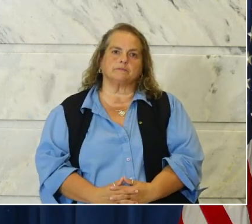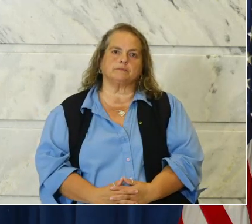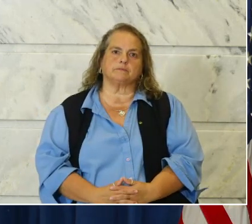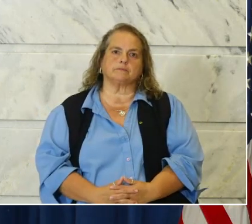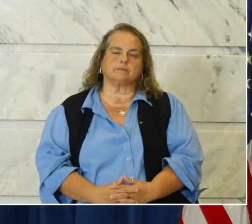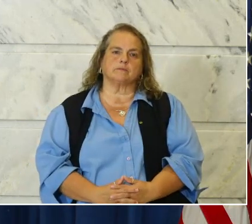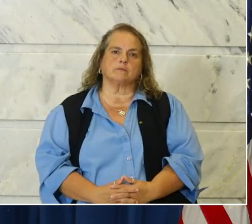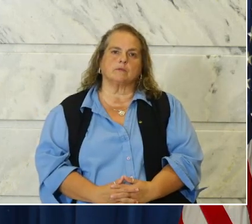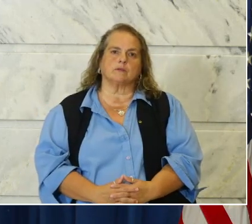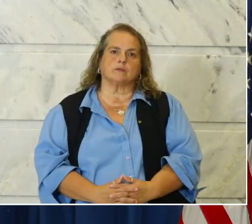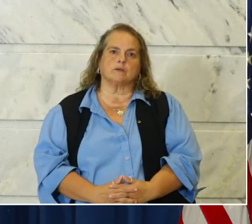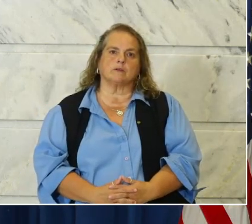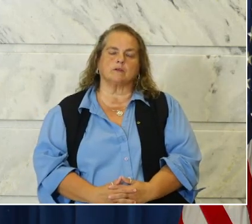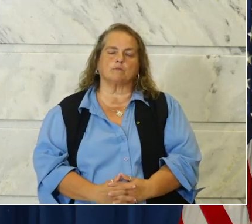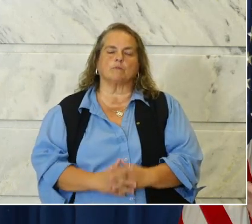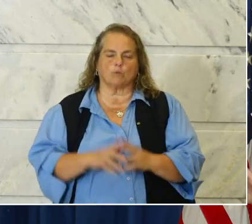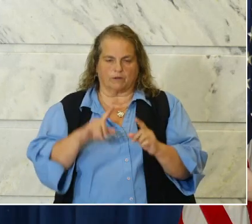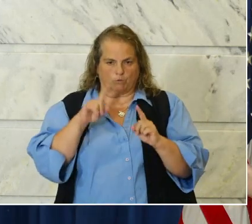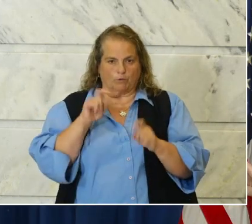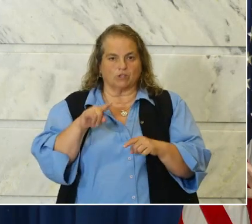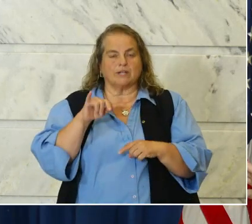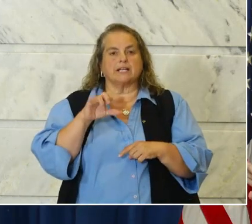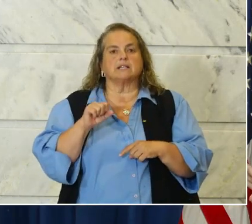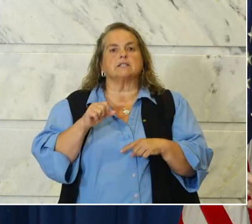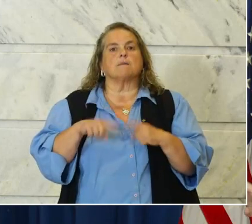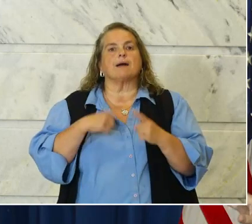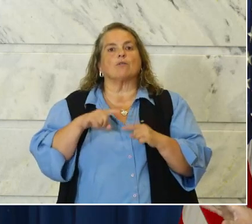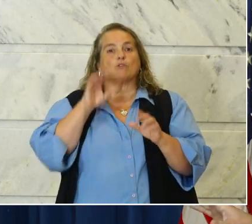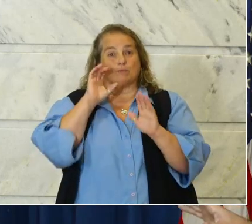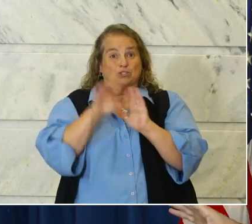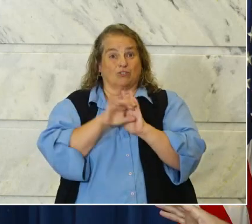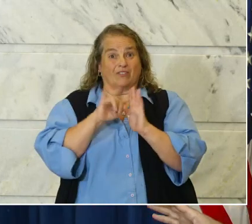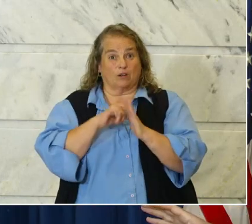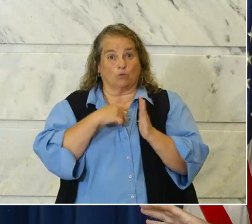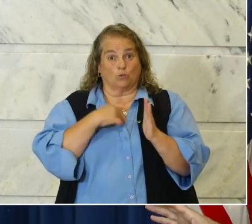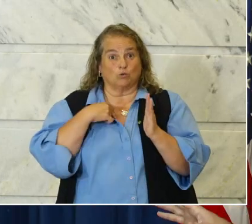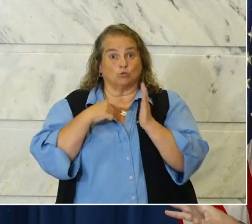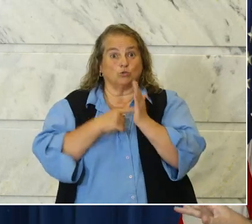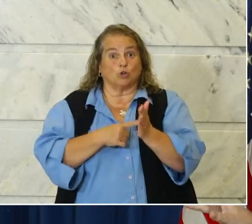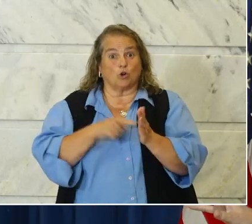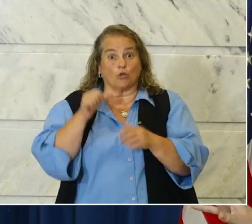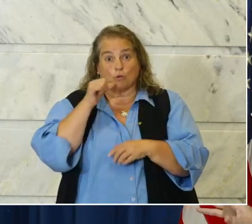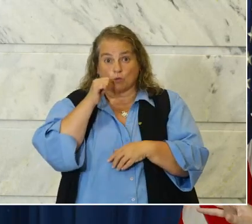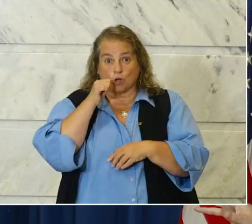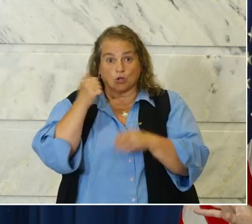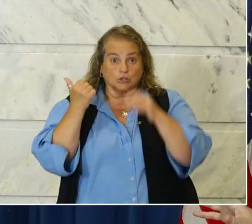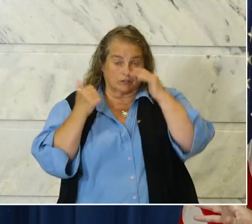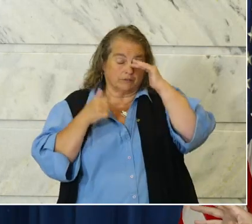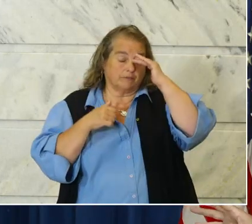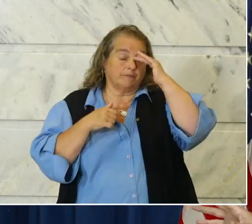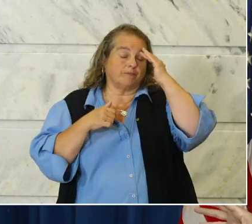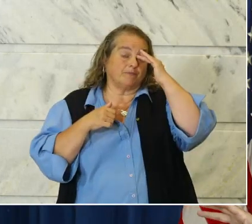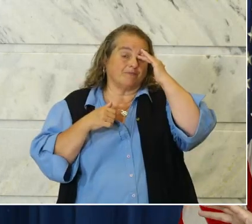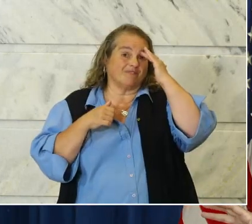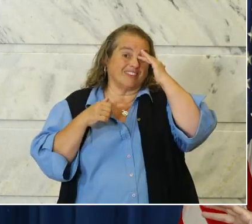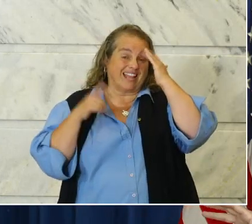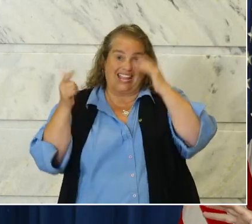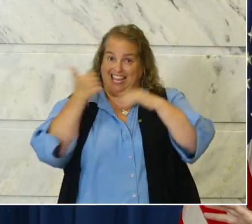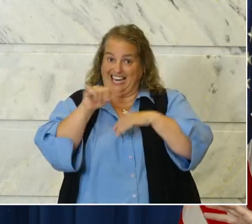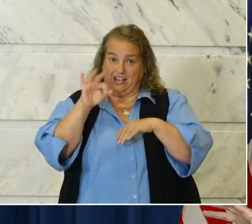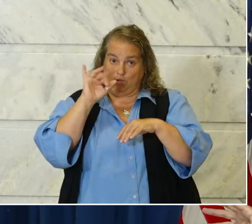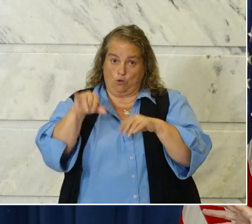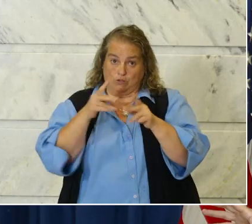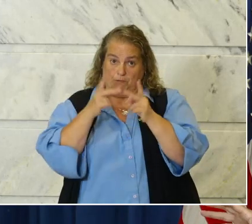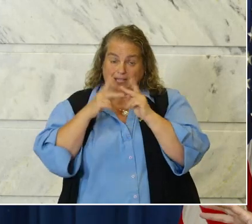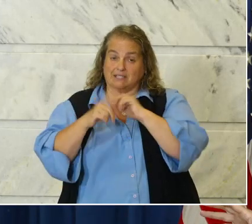monitor? Question is on the picture that was shown, have any of those facilities been fined or warned?